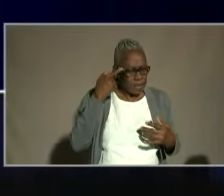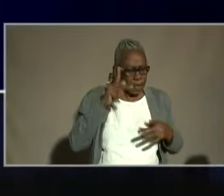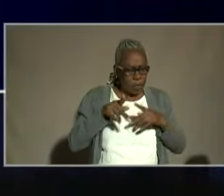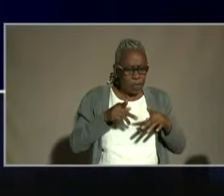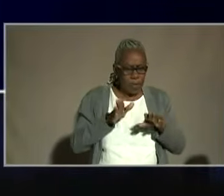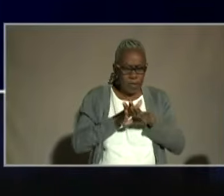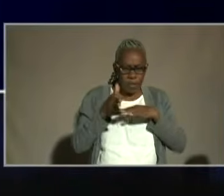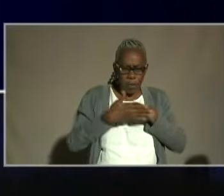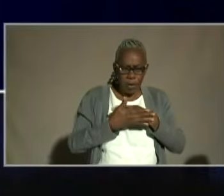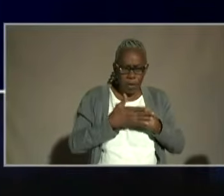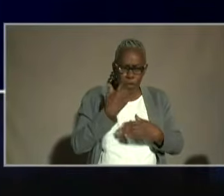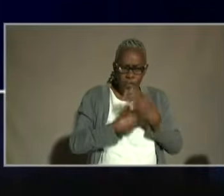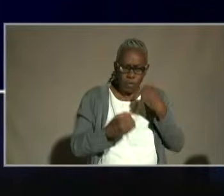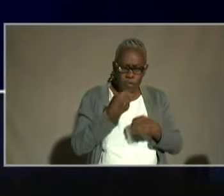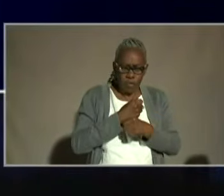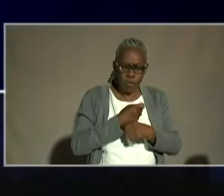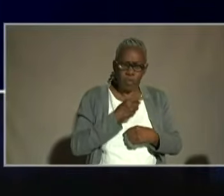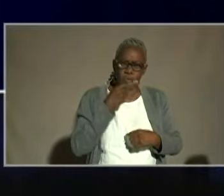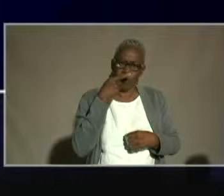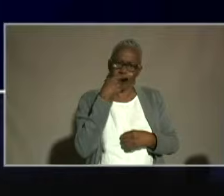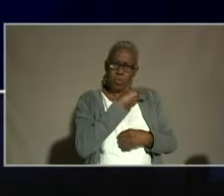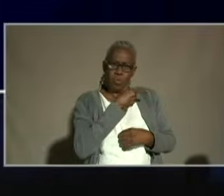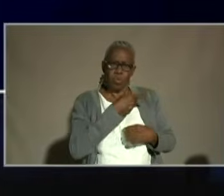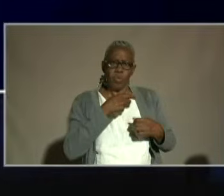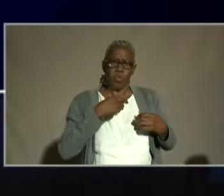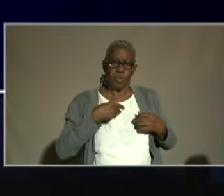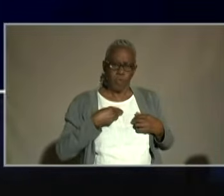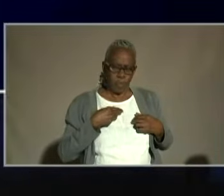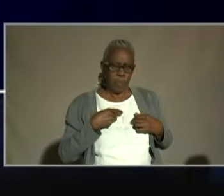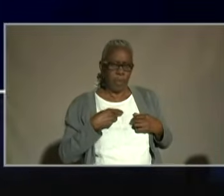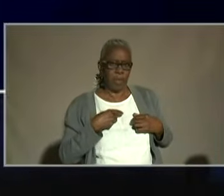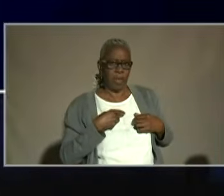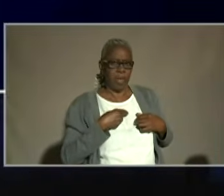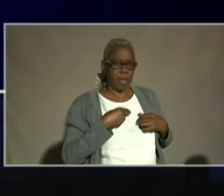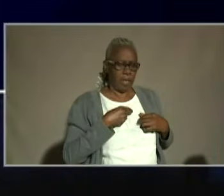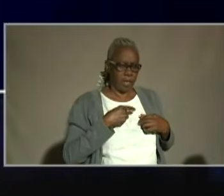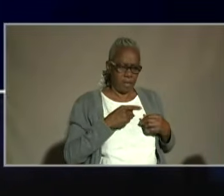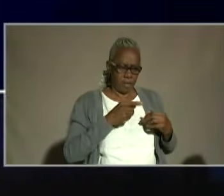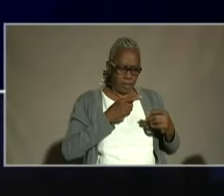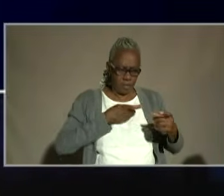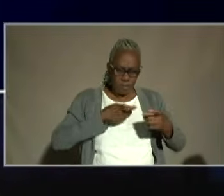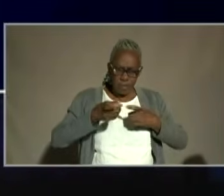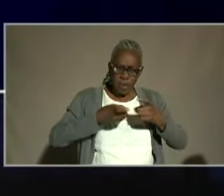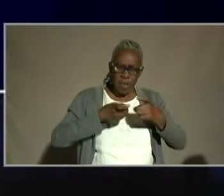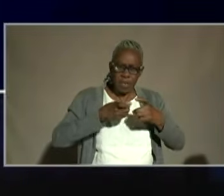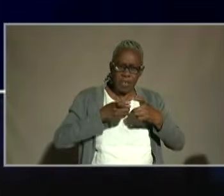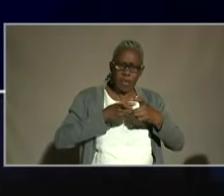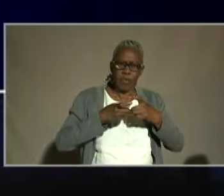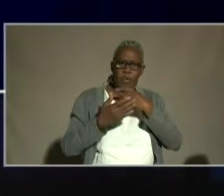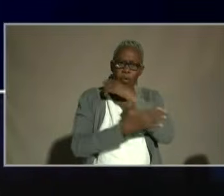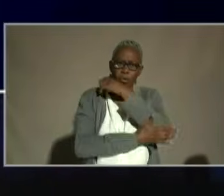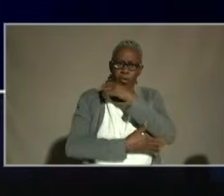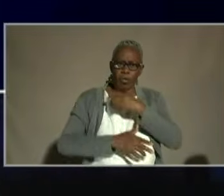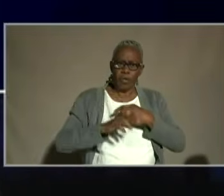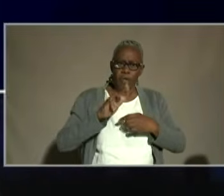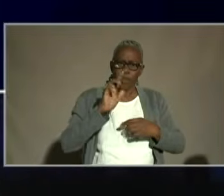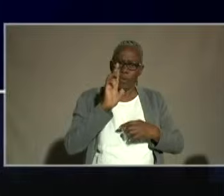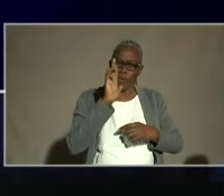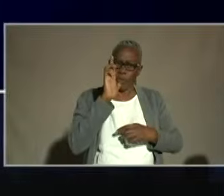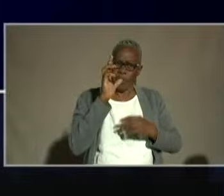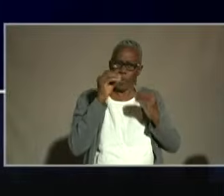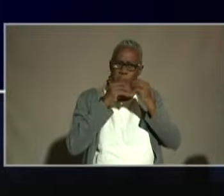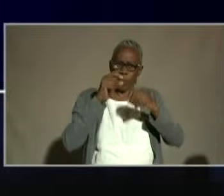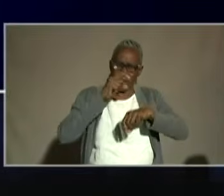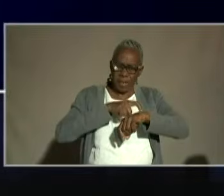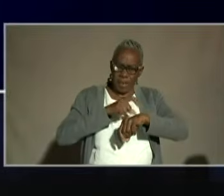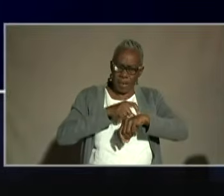you to be in charge of the governance of the country for a third term with that track record and with that cloud